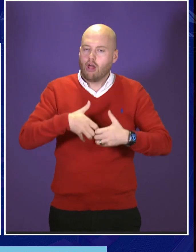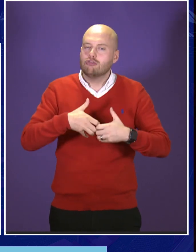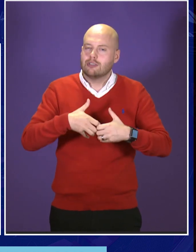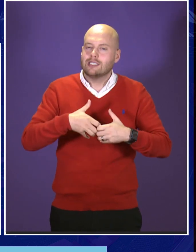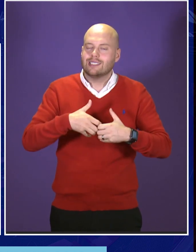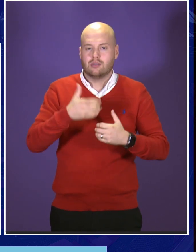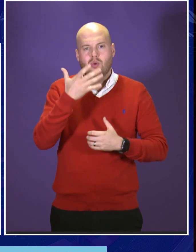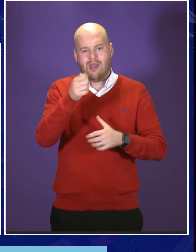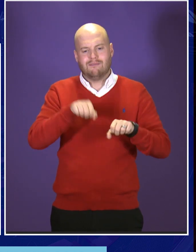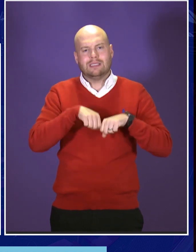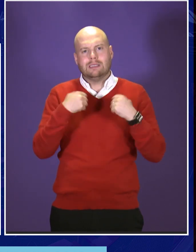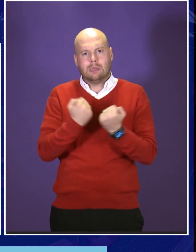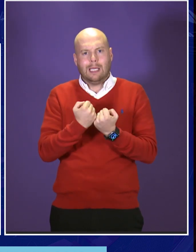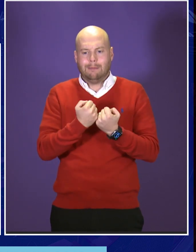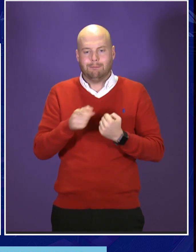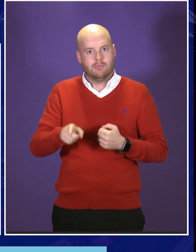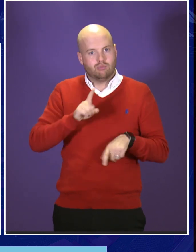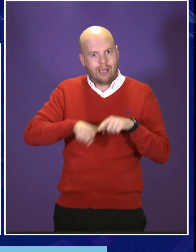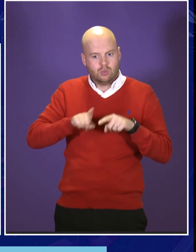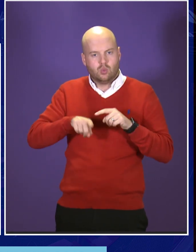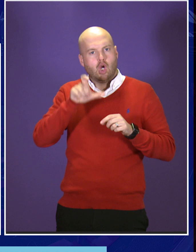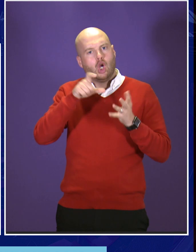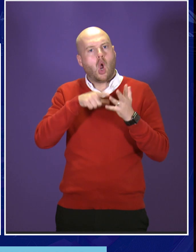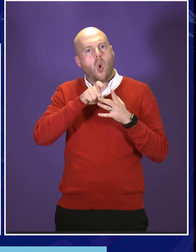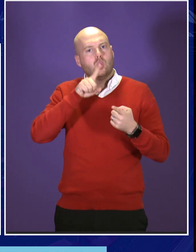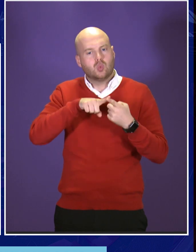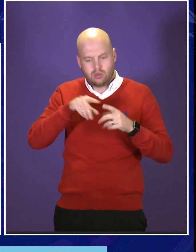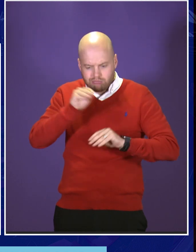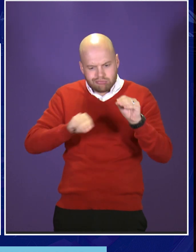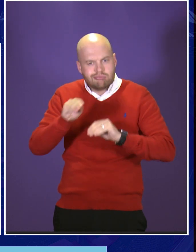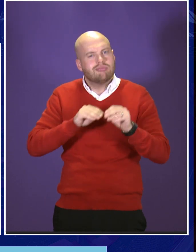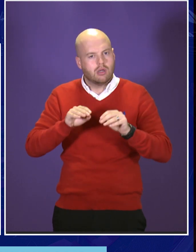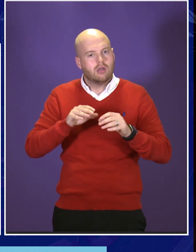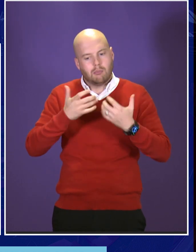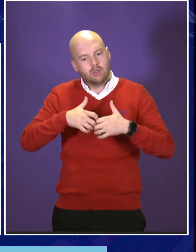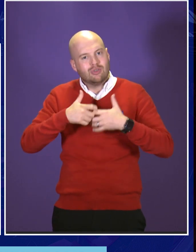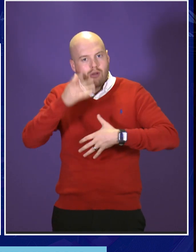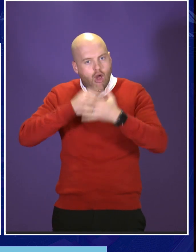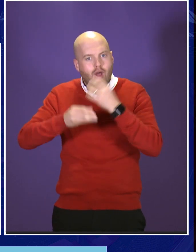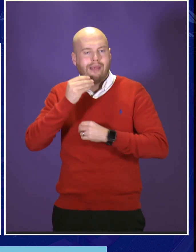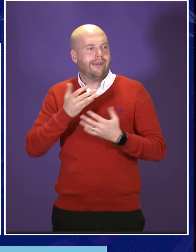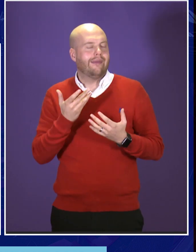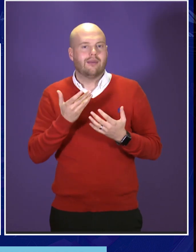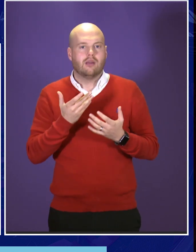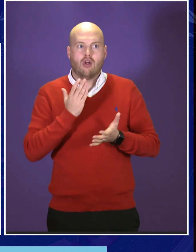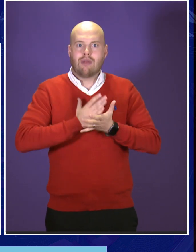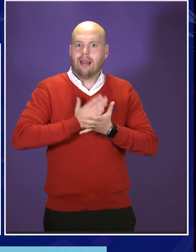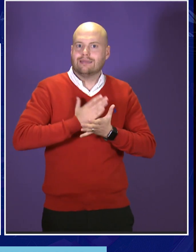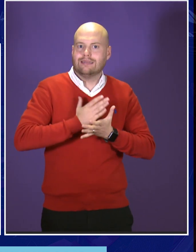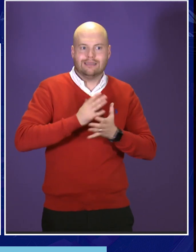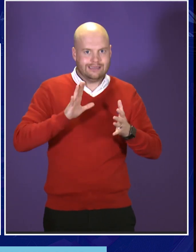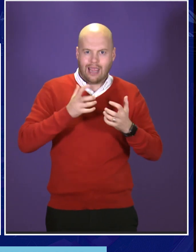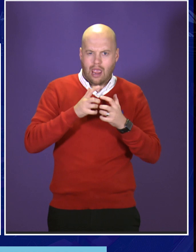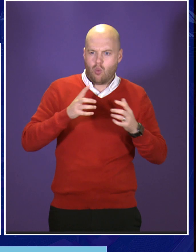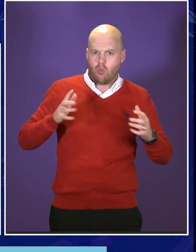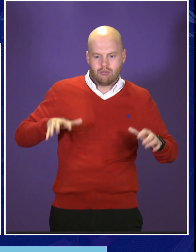who are constantly working on things like machine learning. We're now thinking a lot of, obviously, about augmented reality. We have artist residencies, and we're working